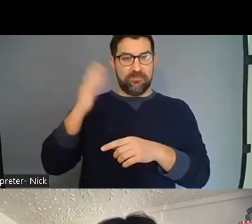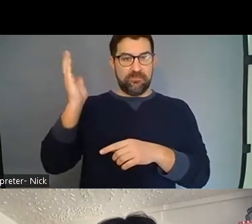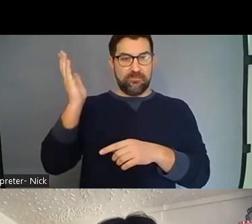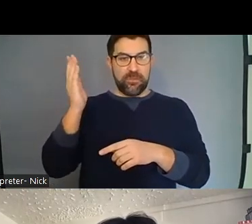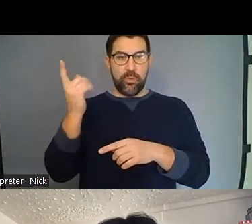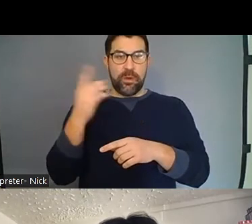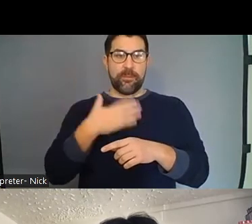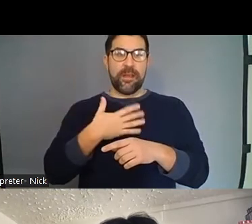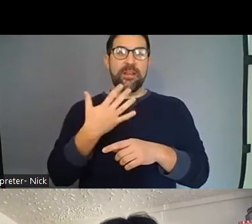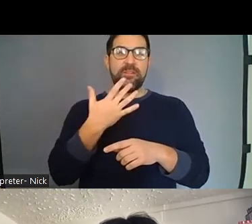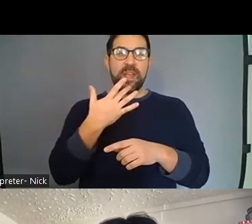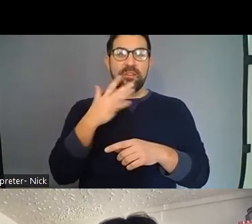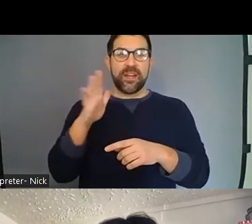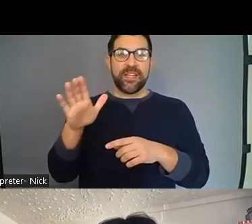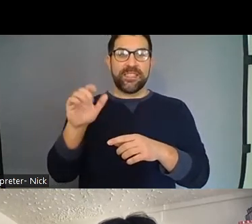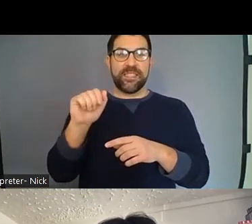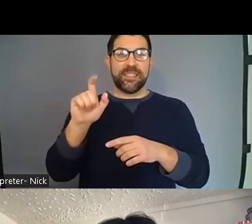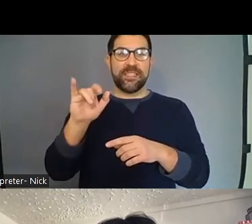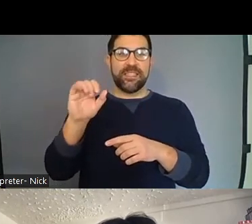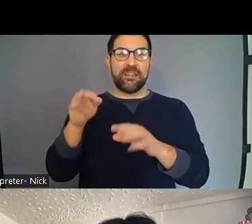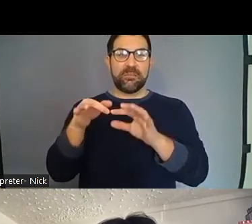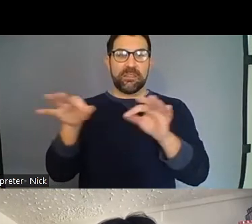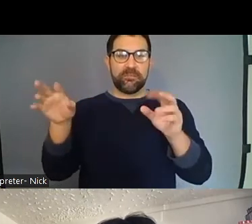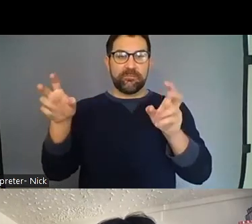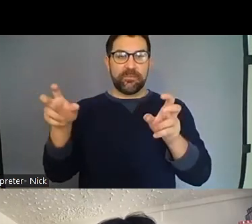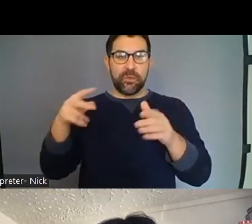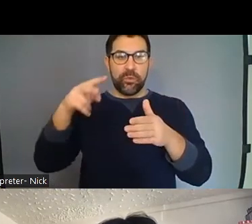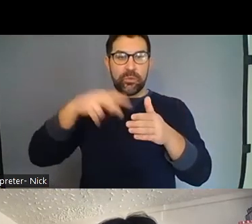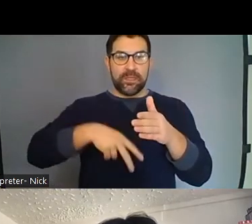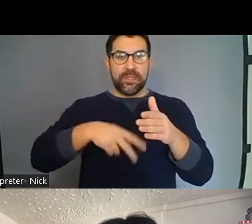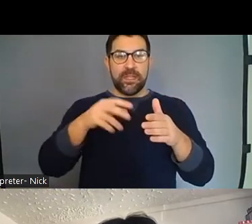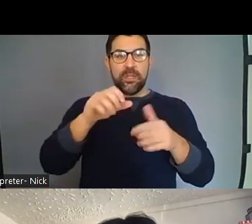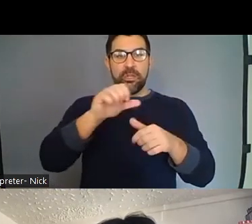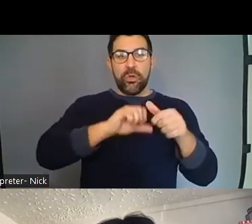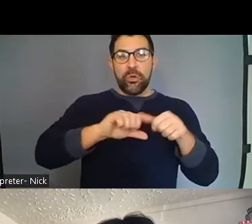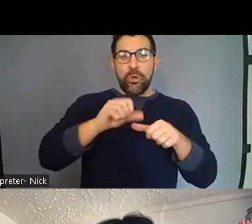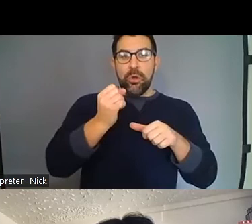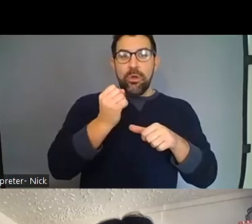of my favorite of his axioms. It reads, a social